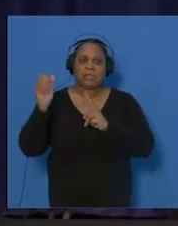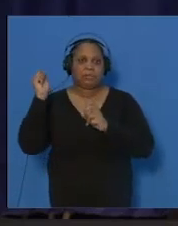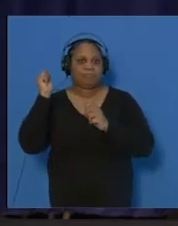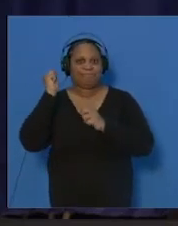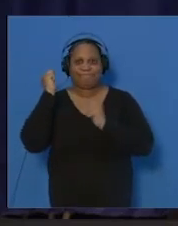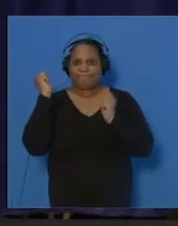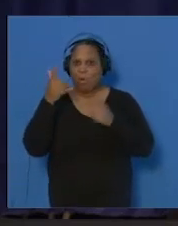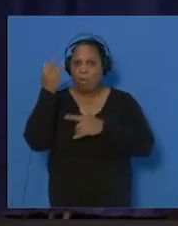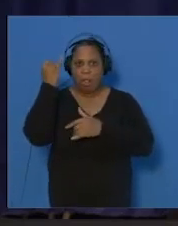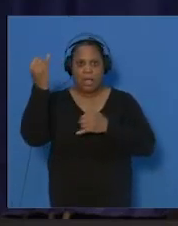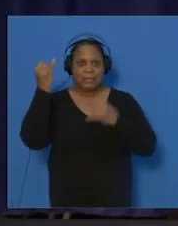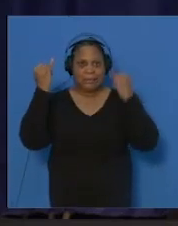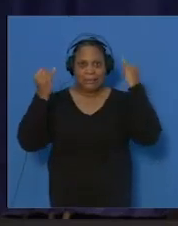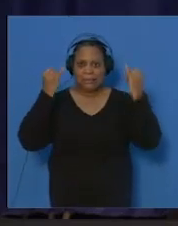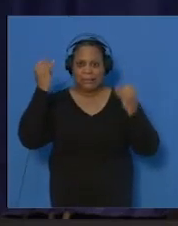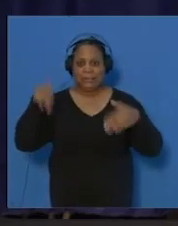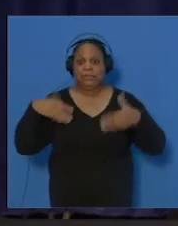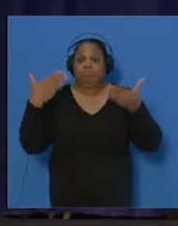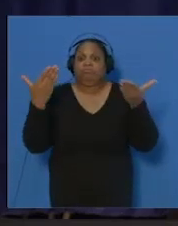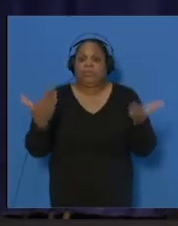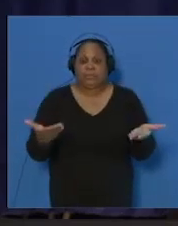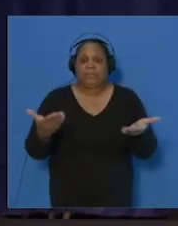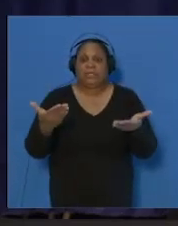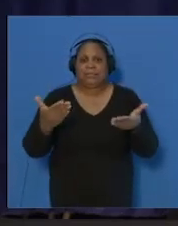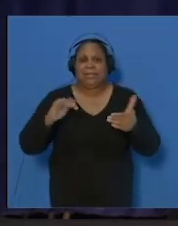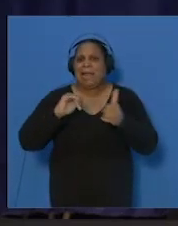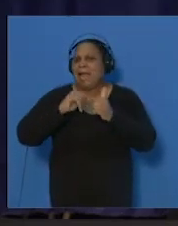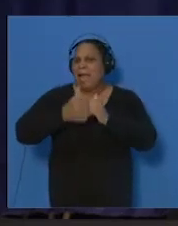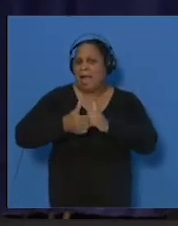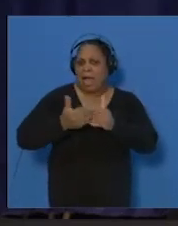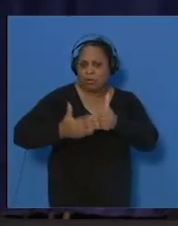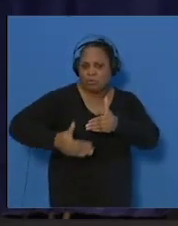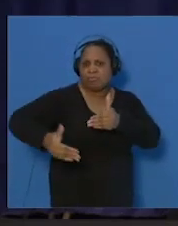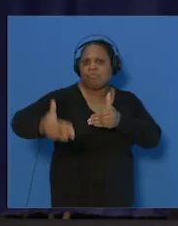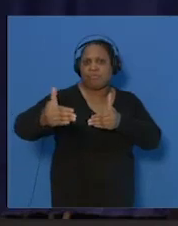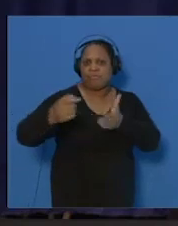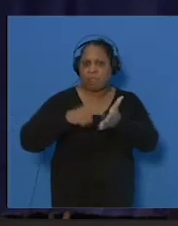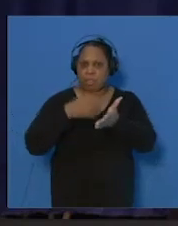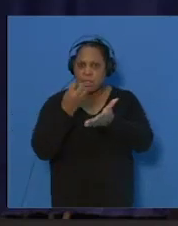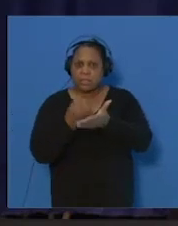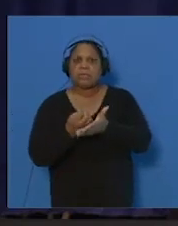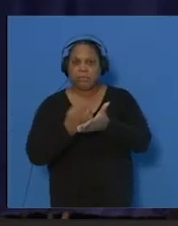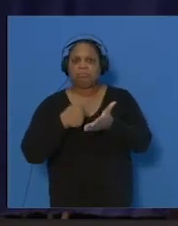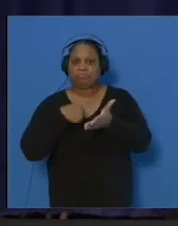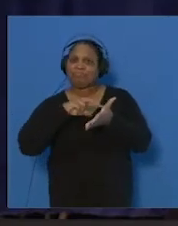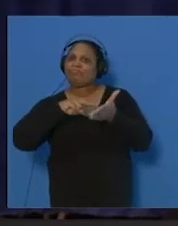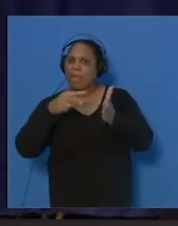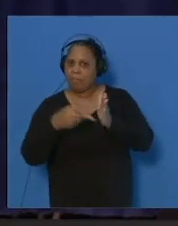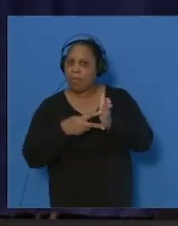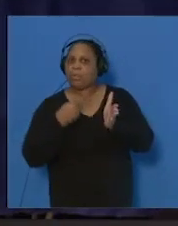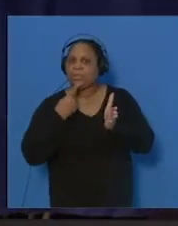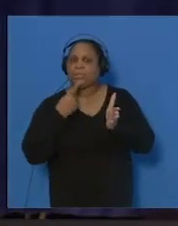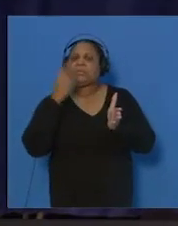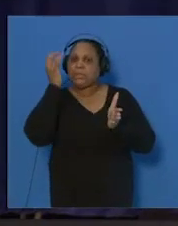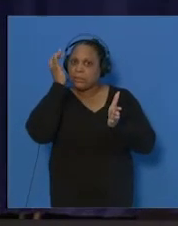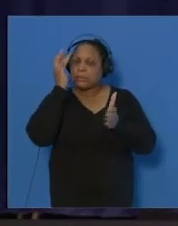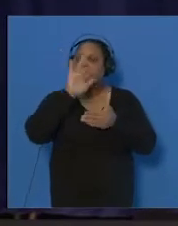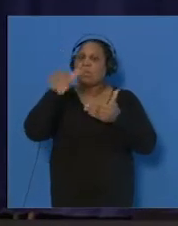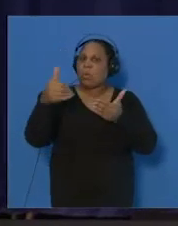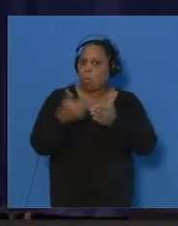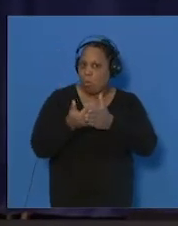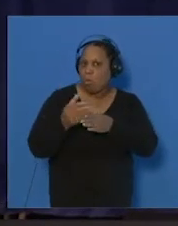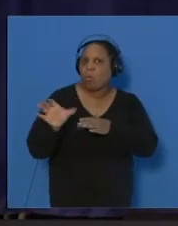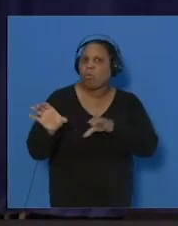when considering how we move this economy forward. And I meant what I said when I said those words, that we need to think about everything that we